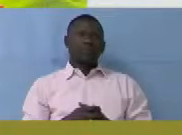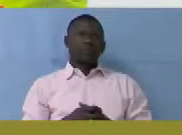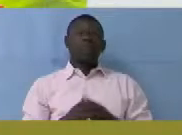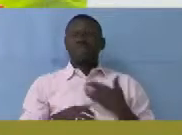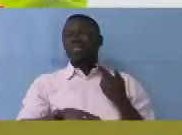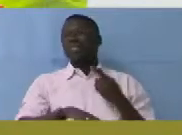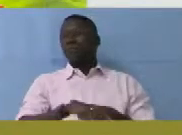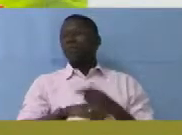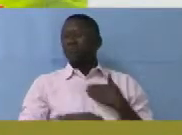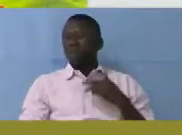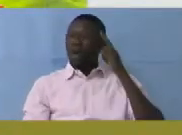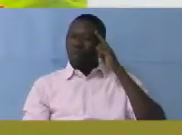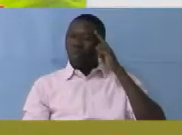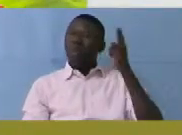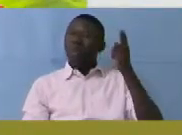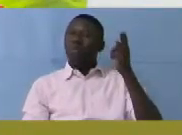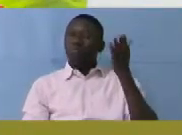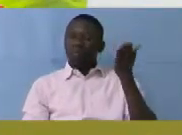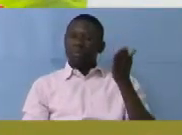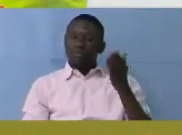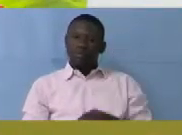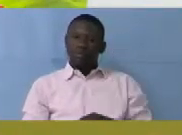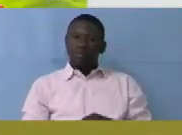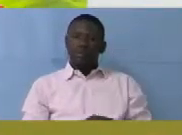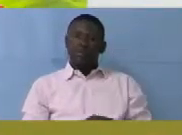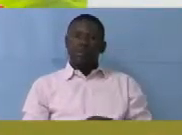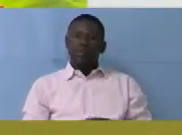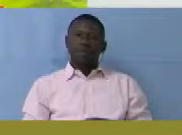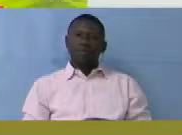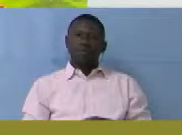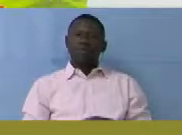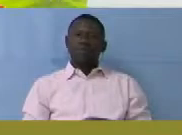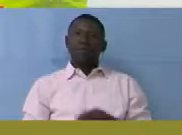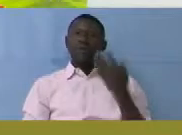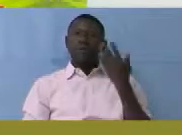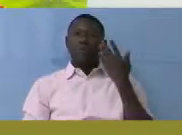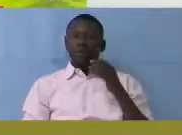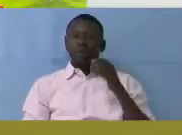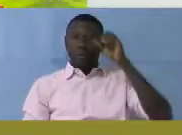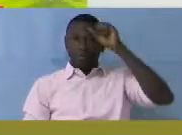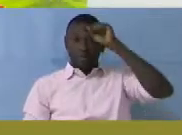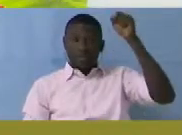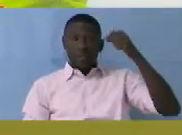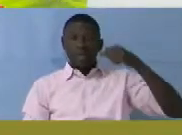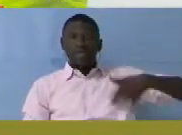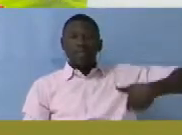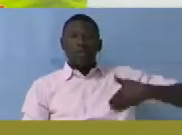no? The president arrived at the airport. I was there.